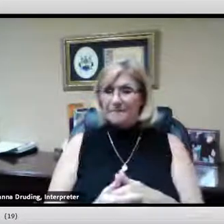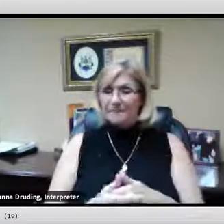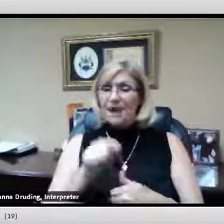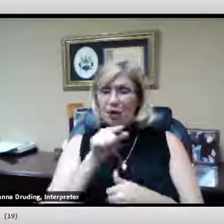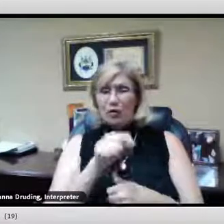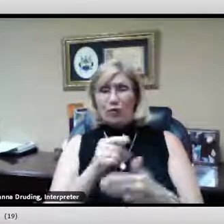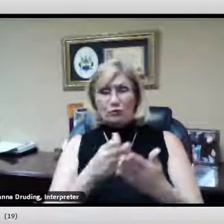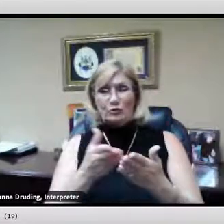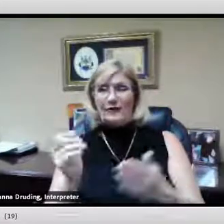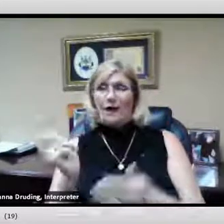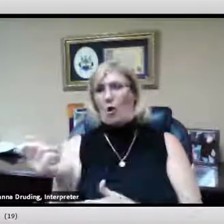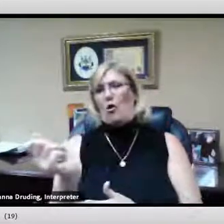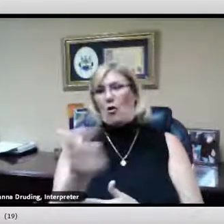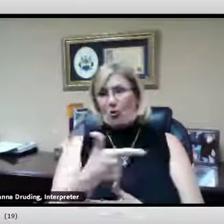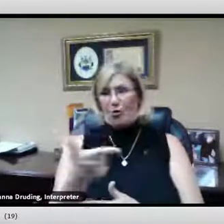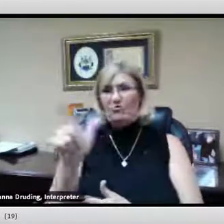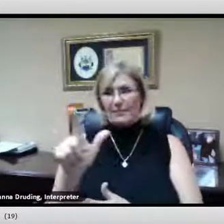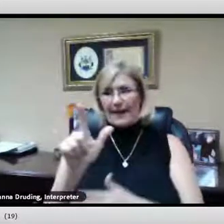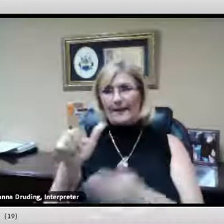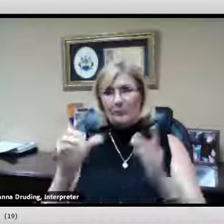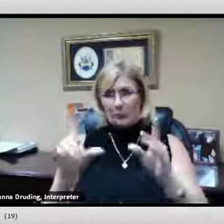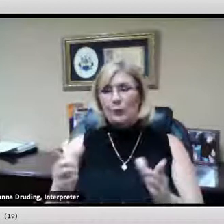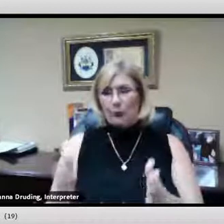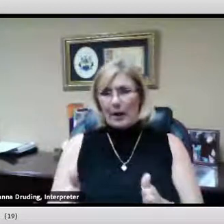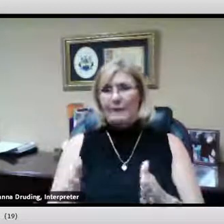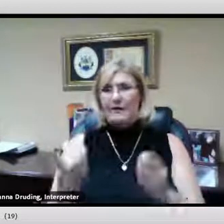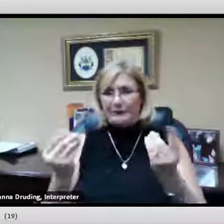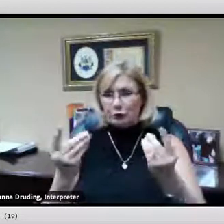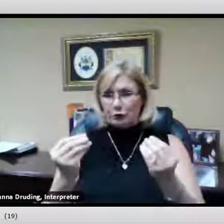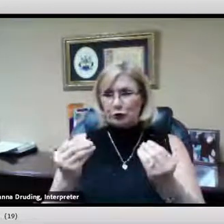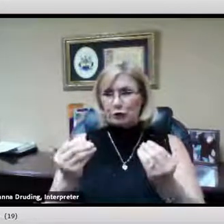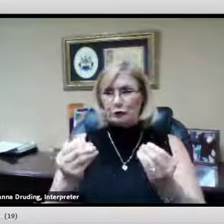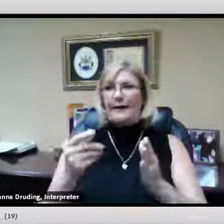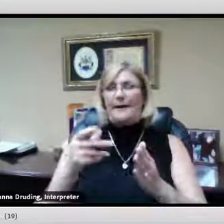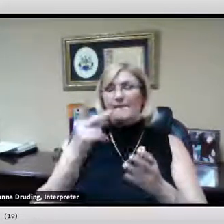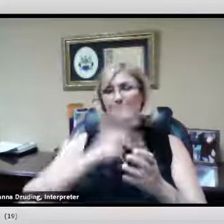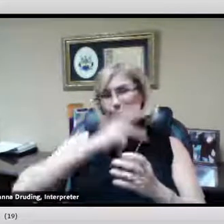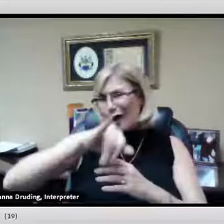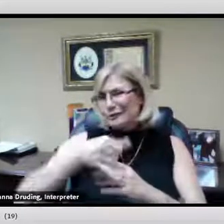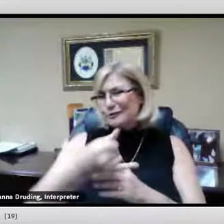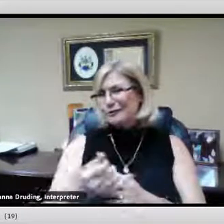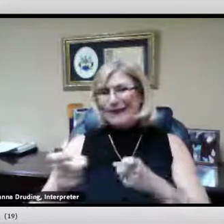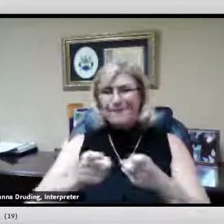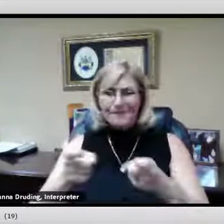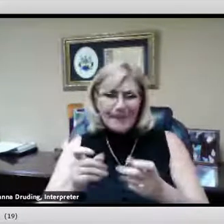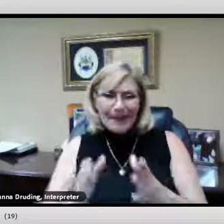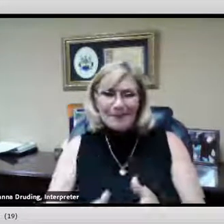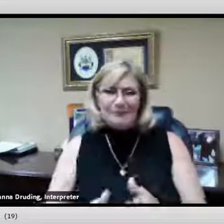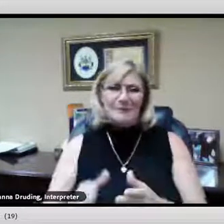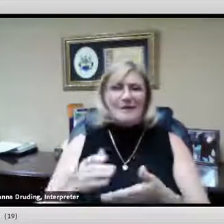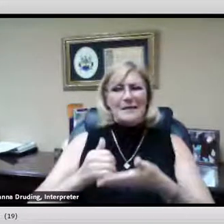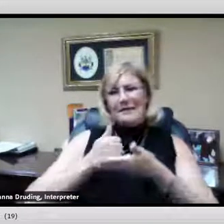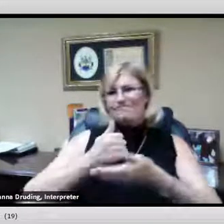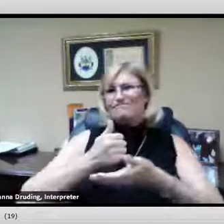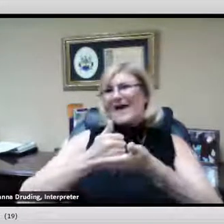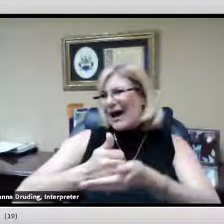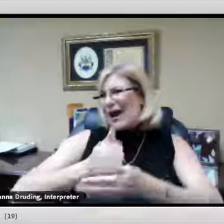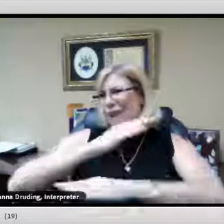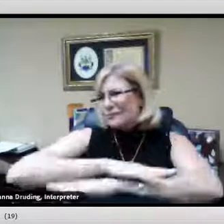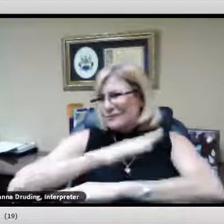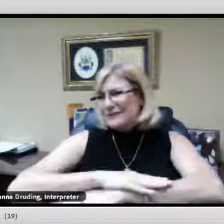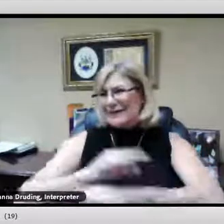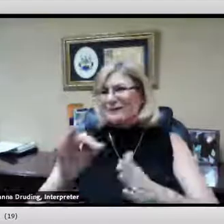these are things that all librarians do to some extent, things like project management, general help desk functions. Um,